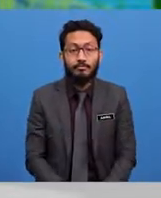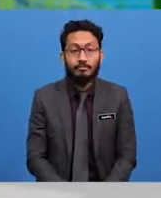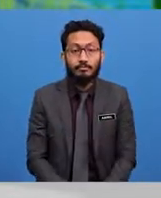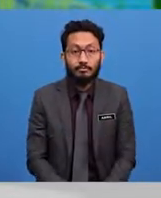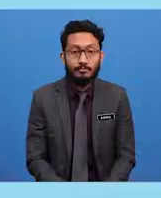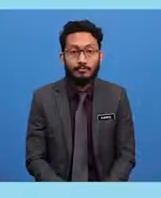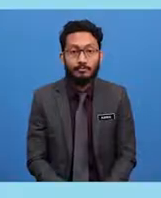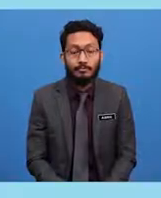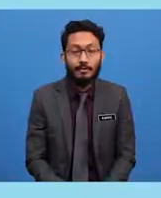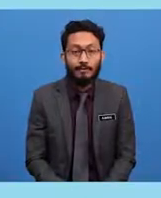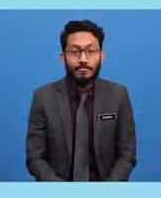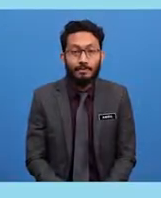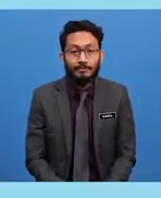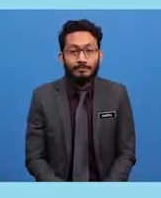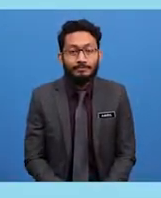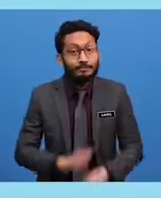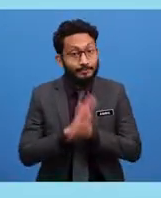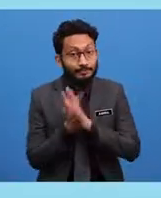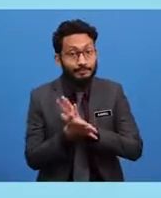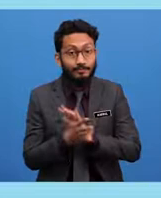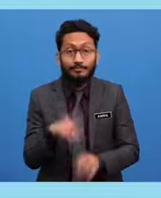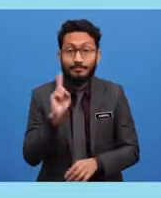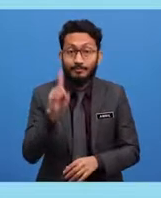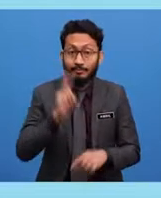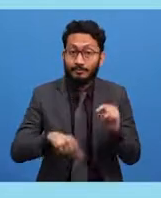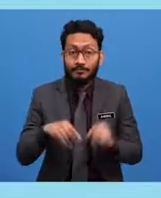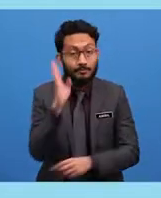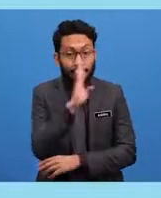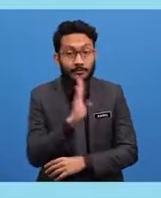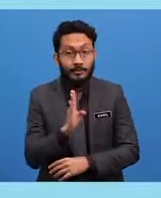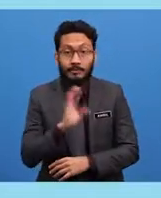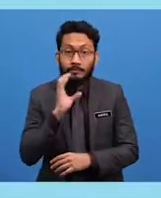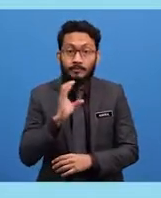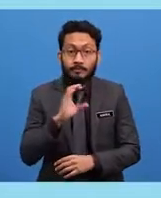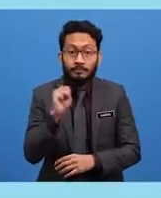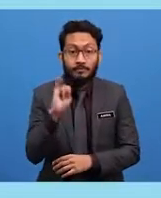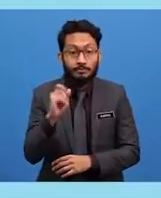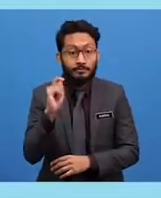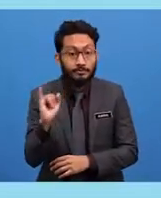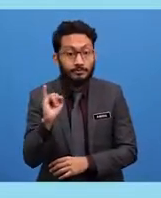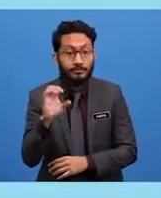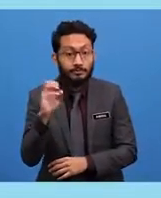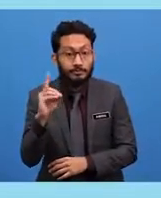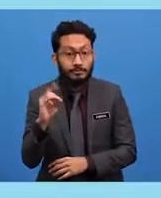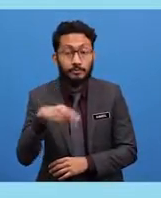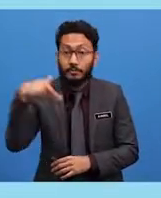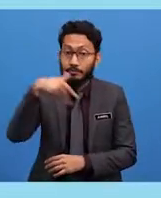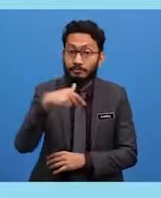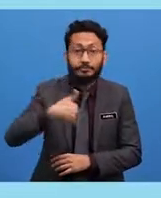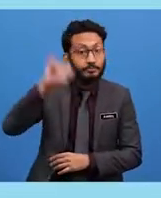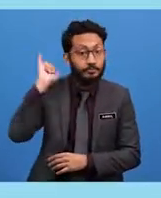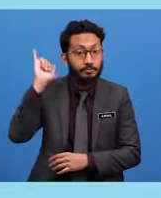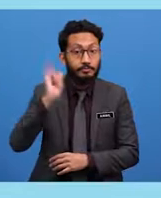subject. Therefore, you can never say CTit walked yesterday,